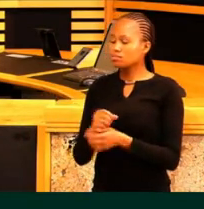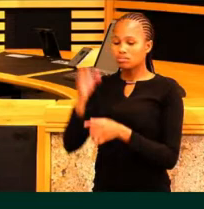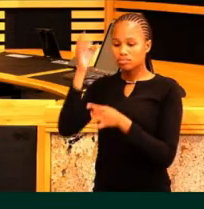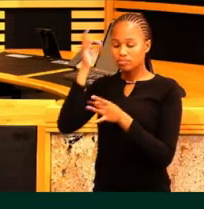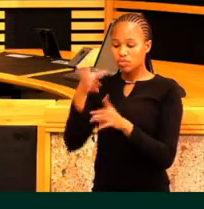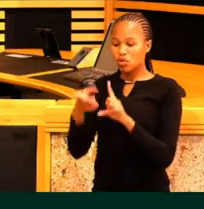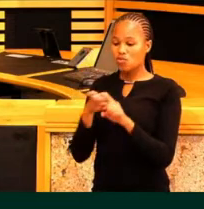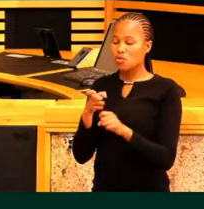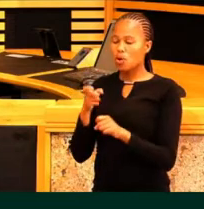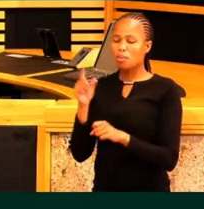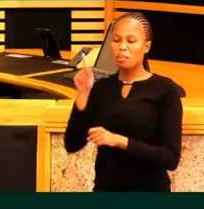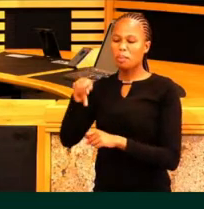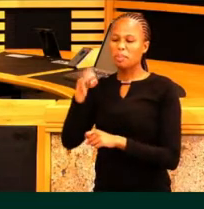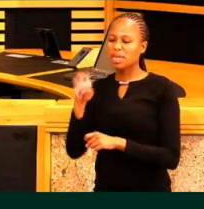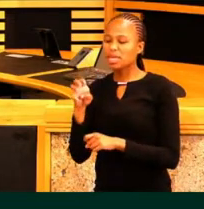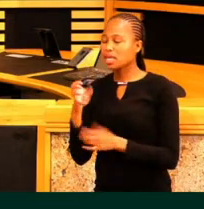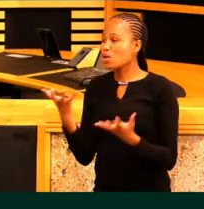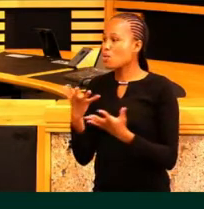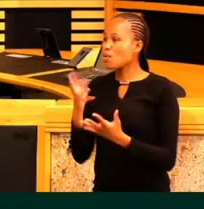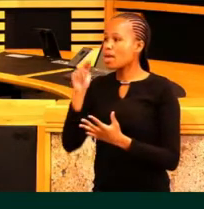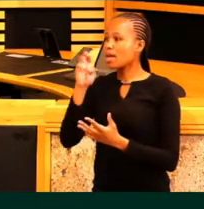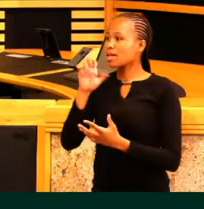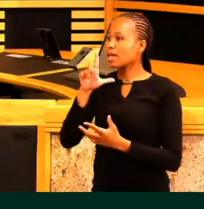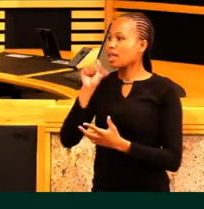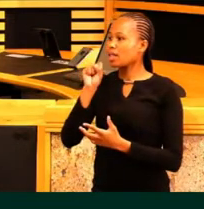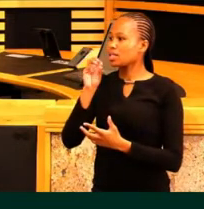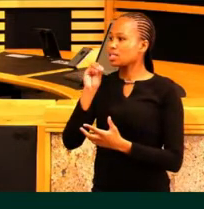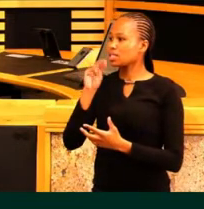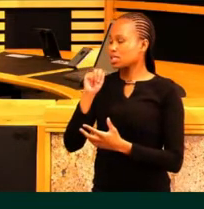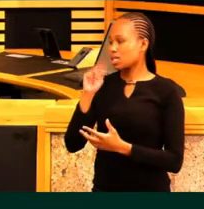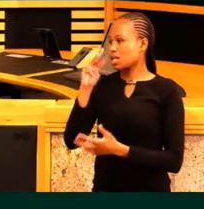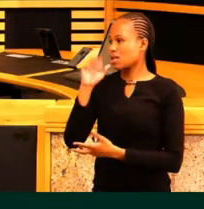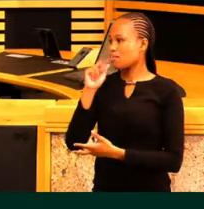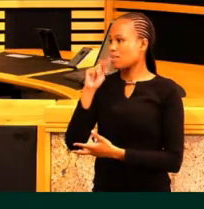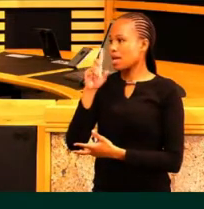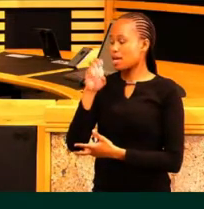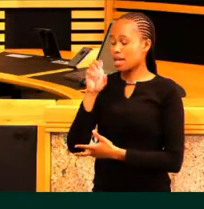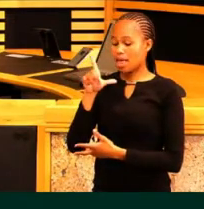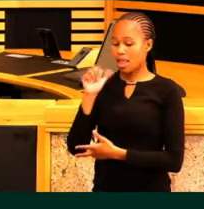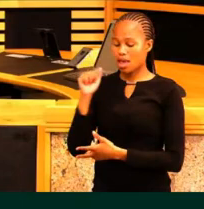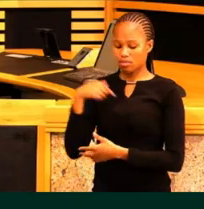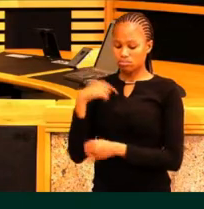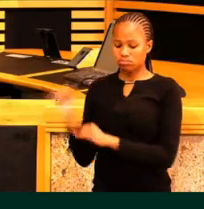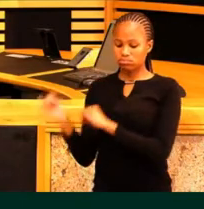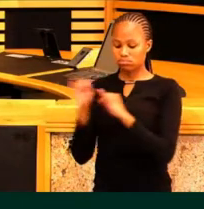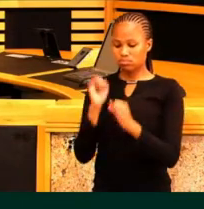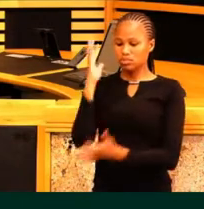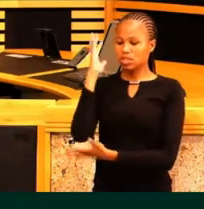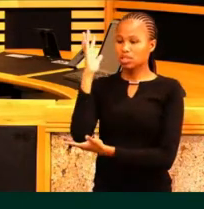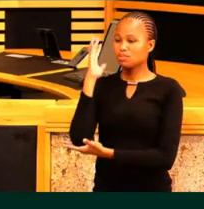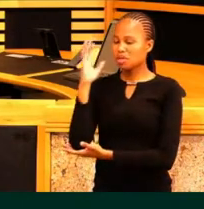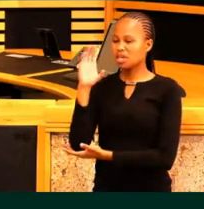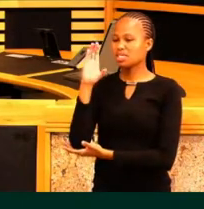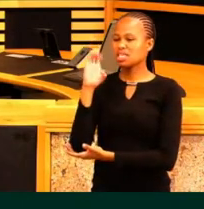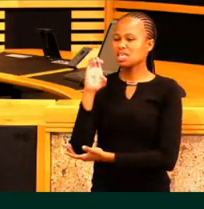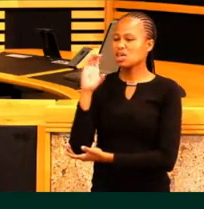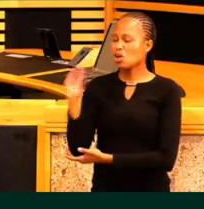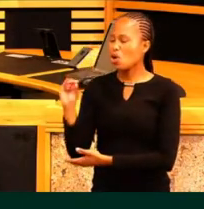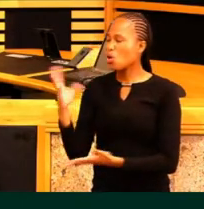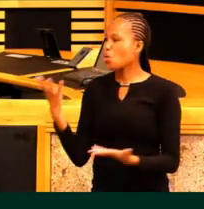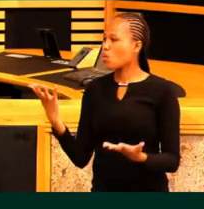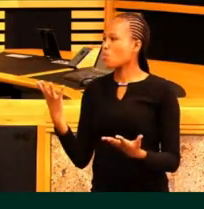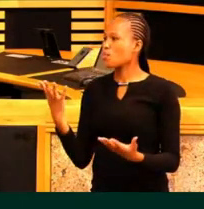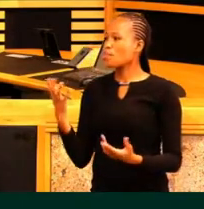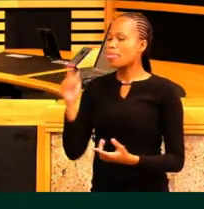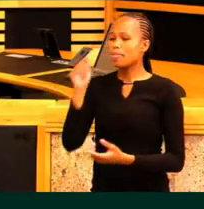caberga in Nelson Mandela Bay I was addressing as a guest speaker comd's presidents Toyota